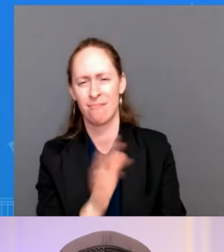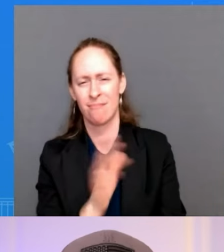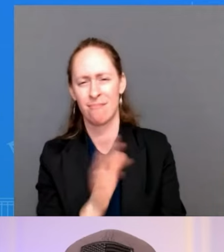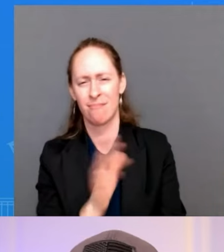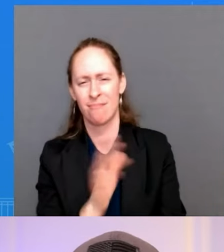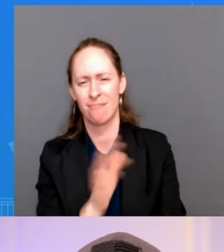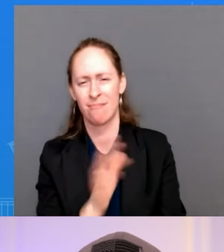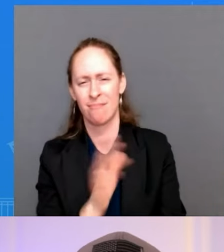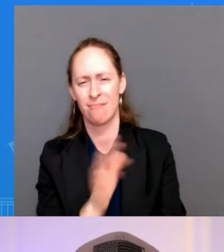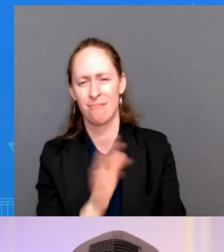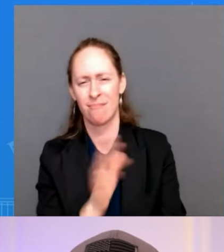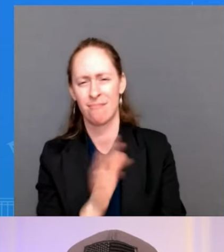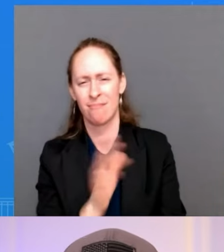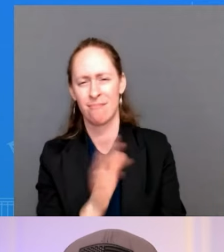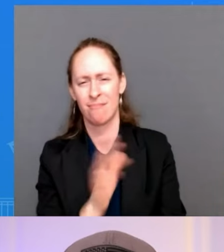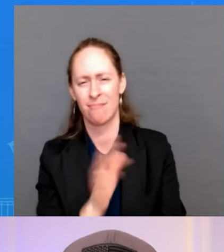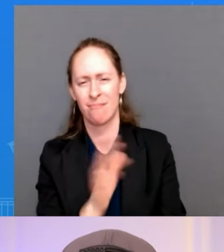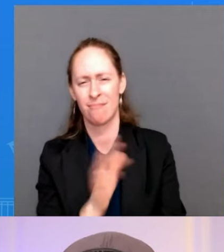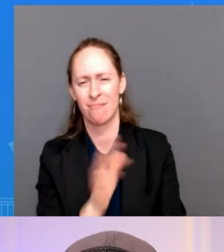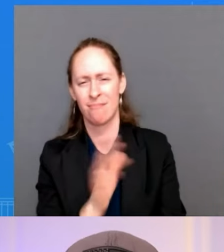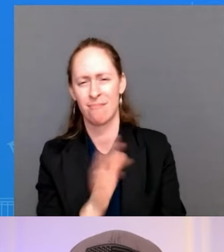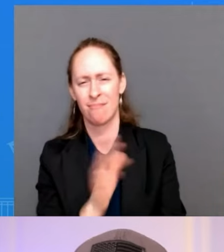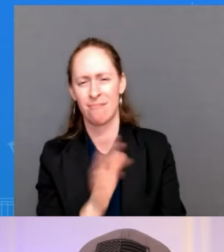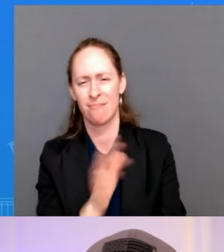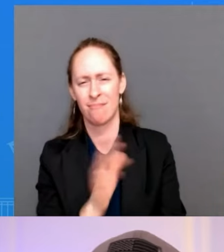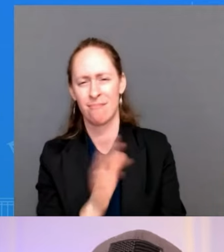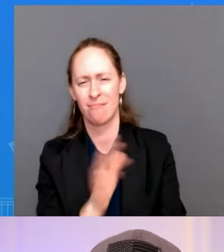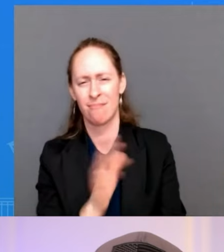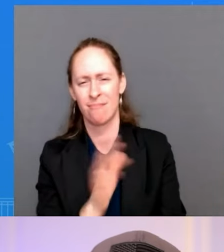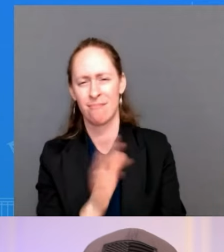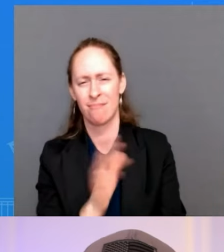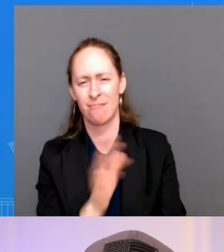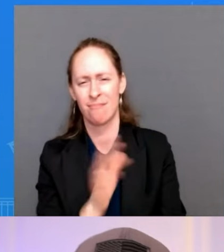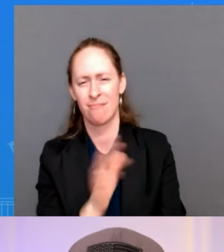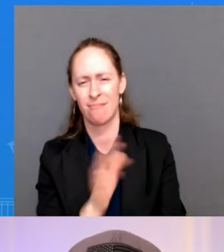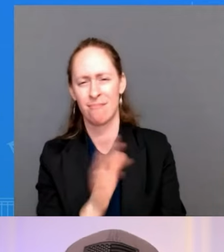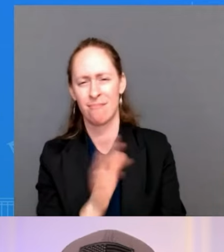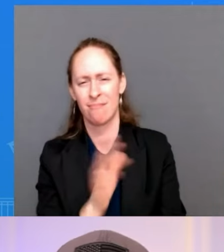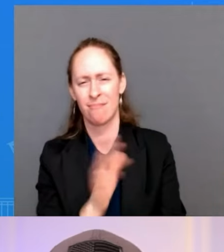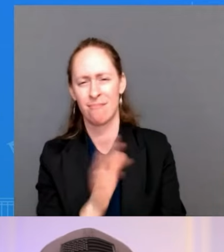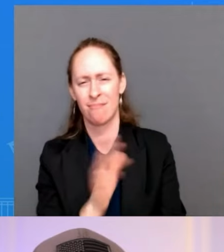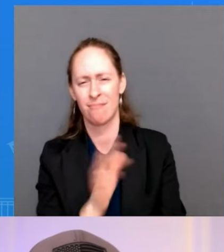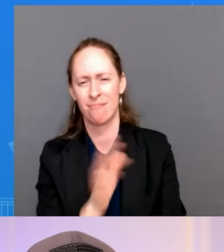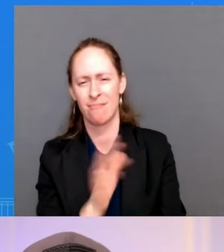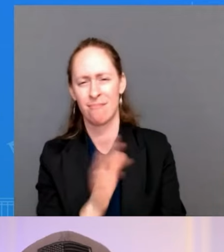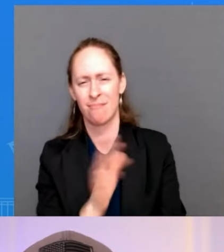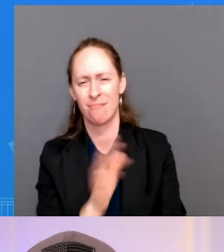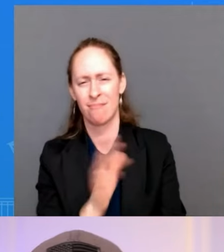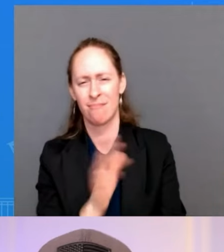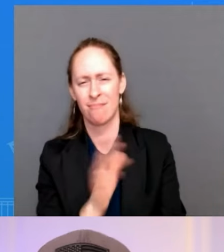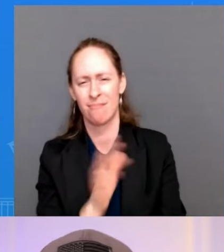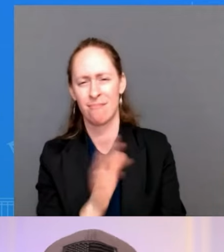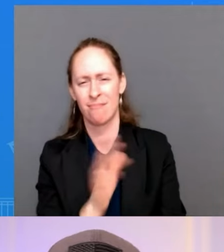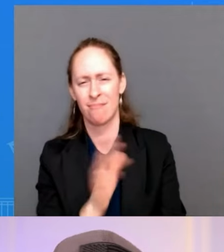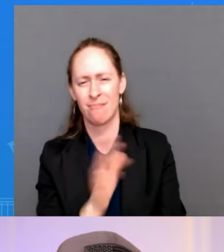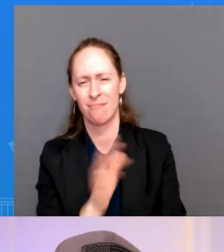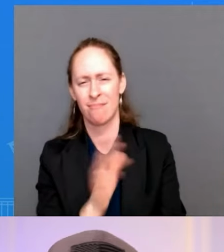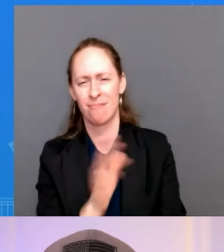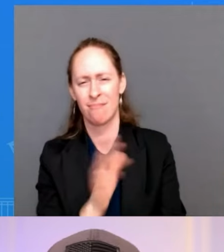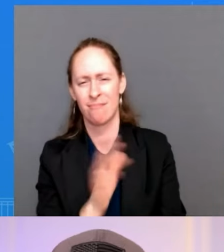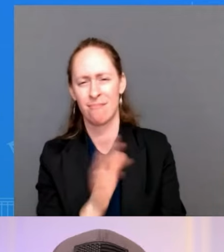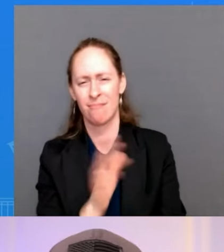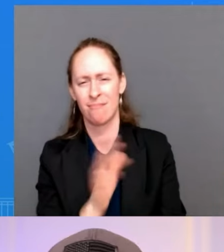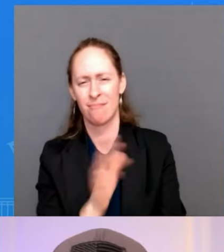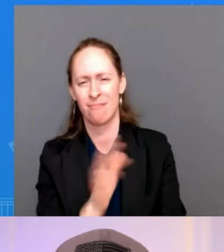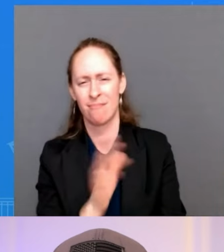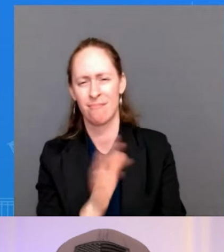stuff. But the stuff that she's peddling here of trying to point out the flaws of the Republicans, when you have a massive flaw sitting right there